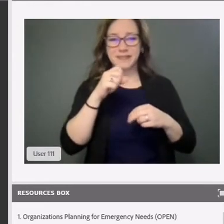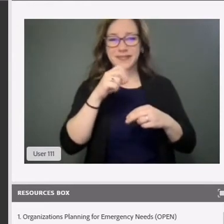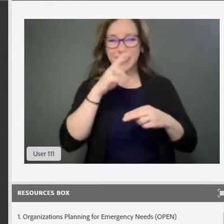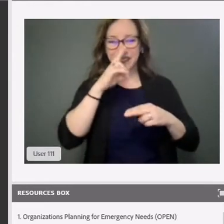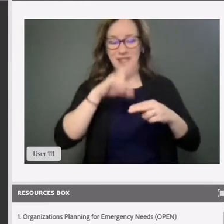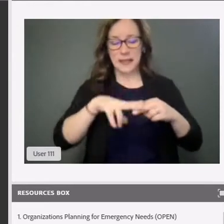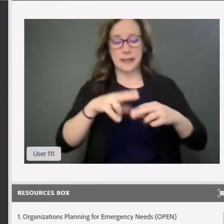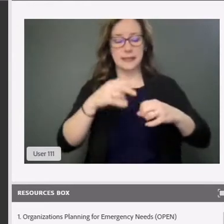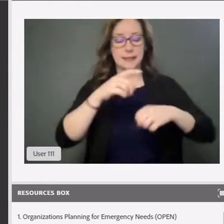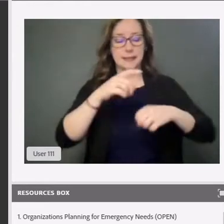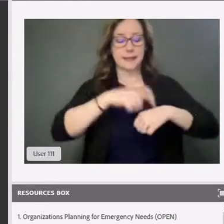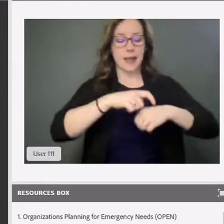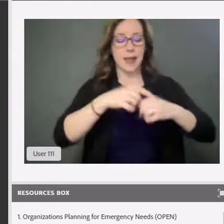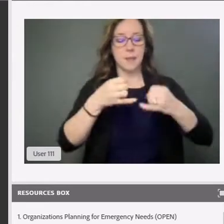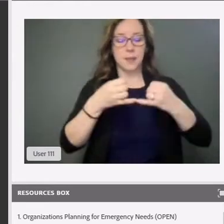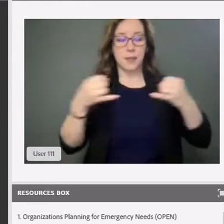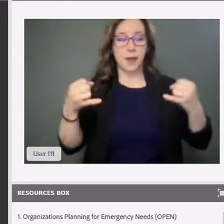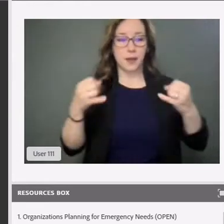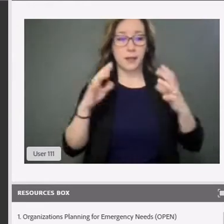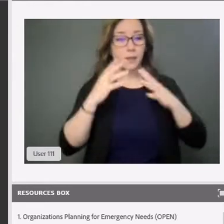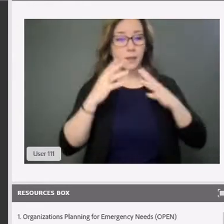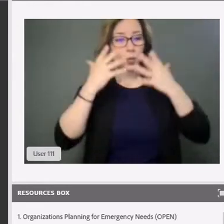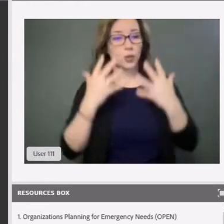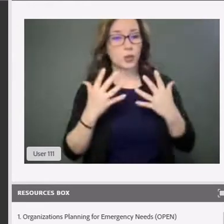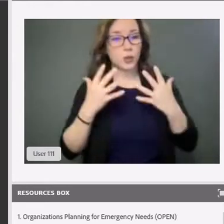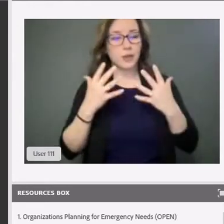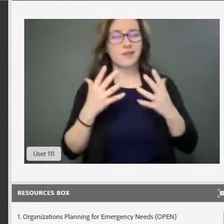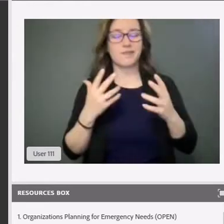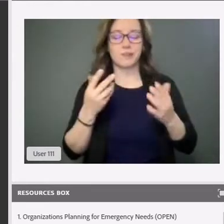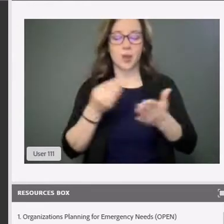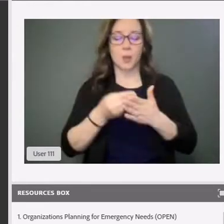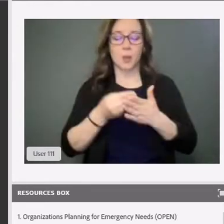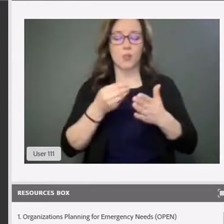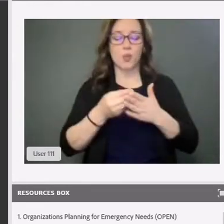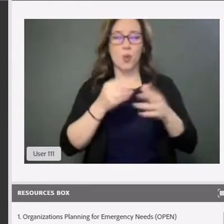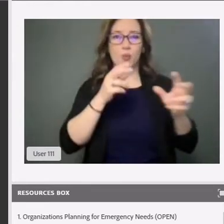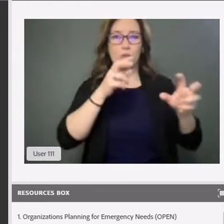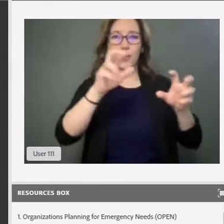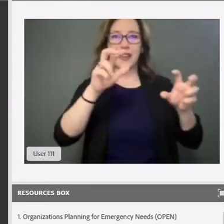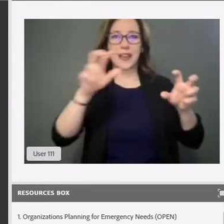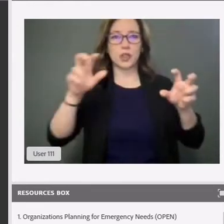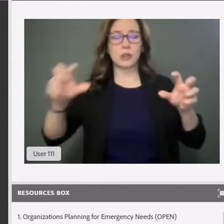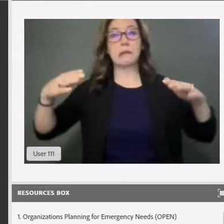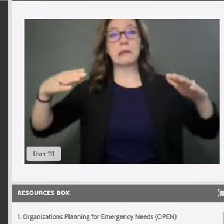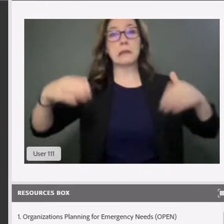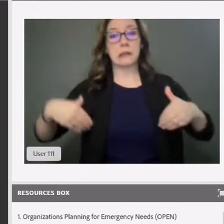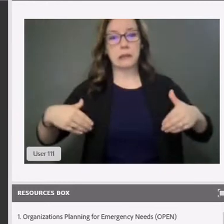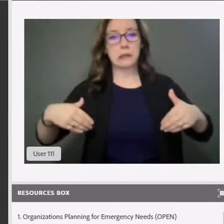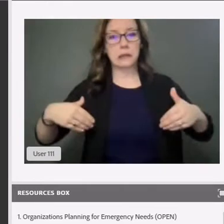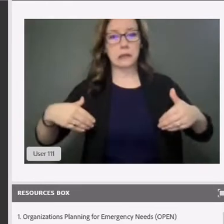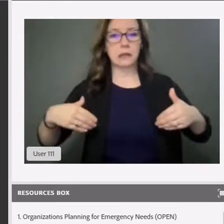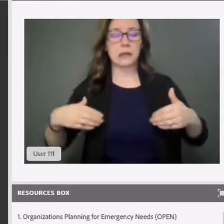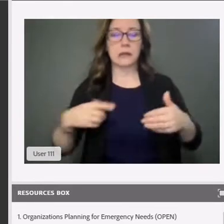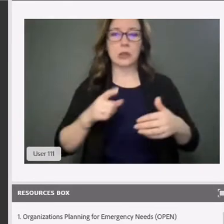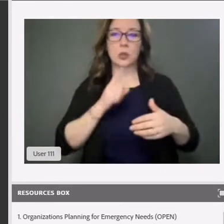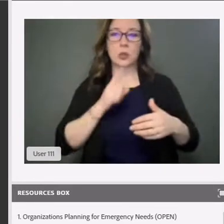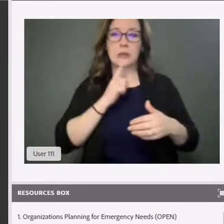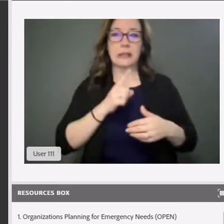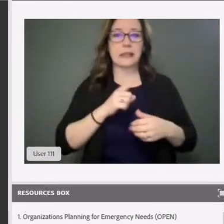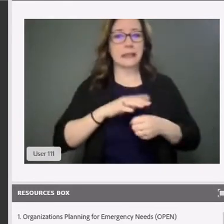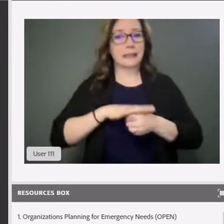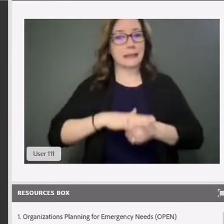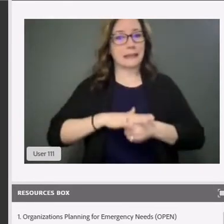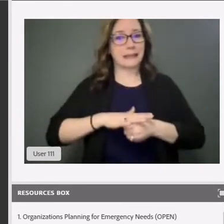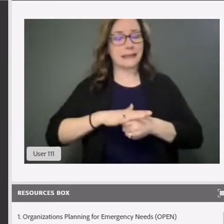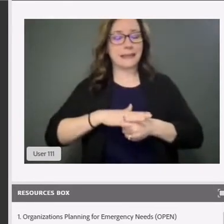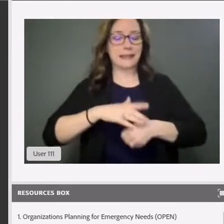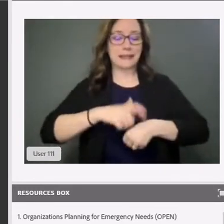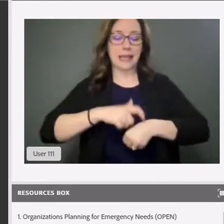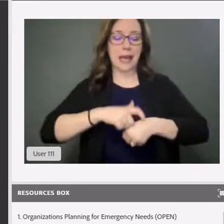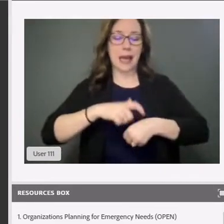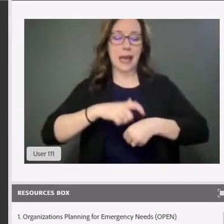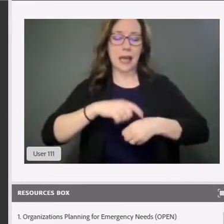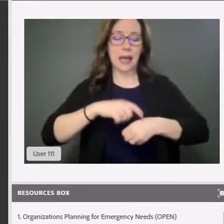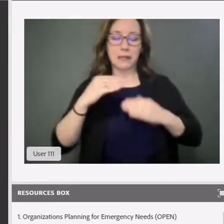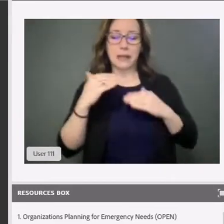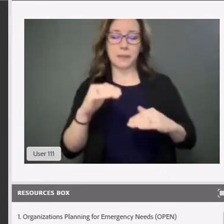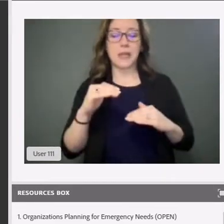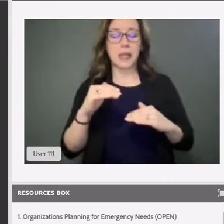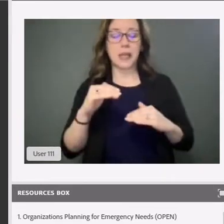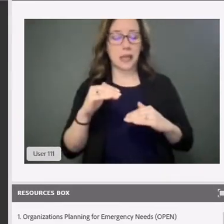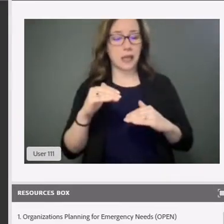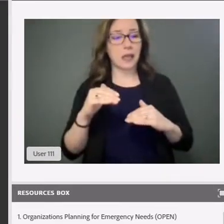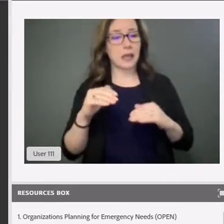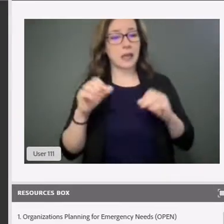year. Unfortunately, because appropriations were so late, we're very compressed in the time frame that we are able to